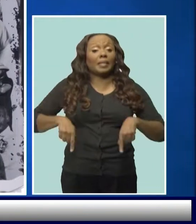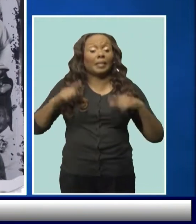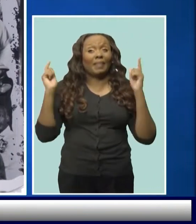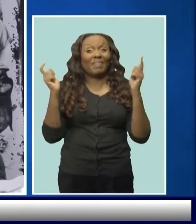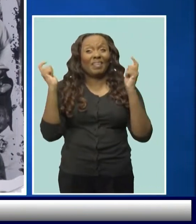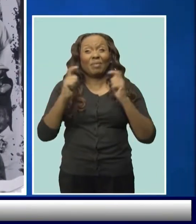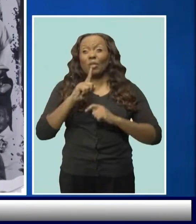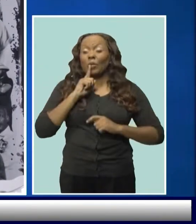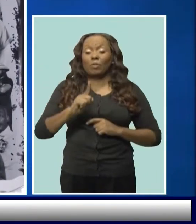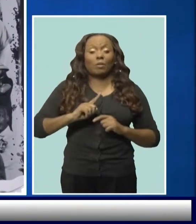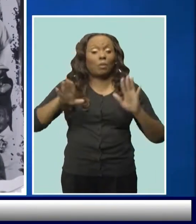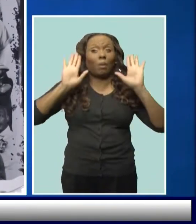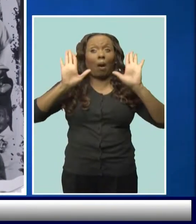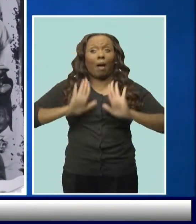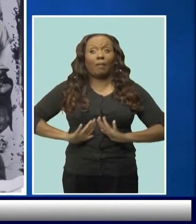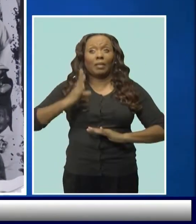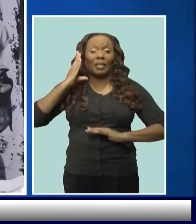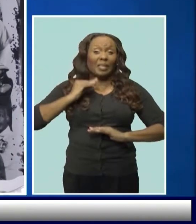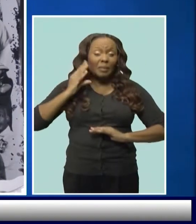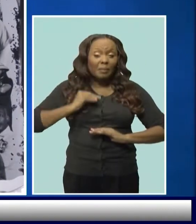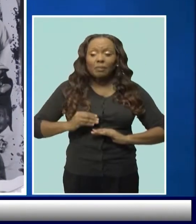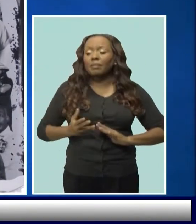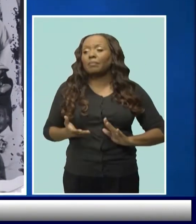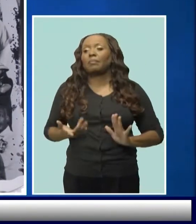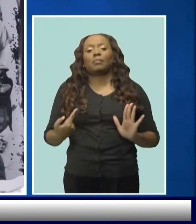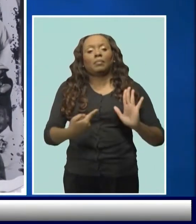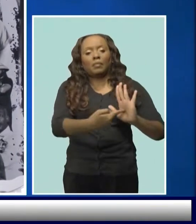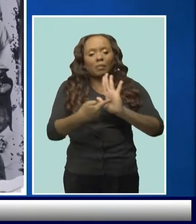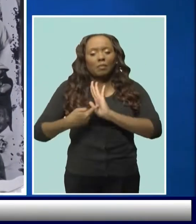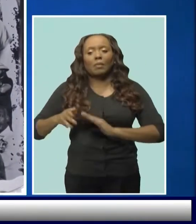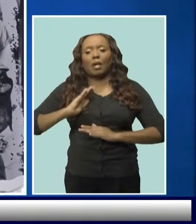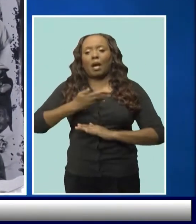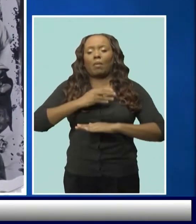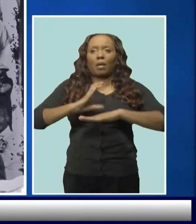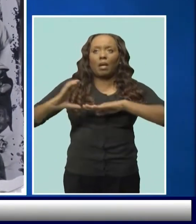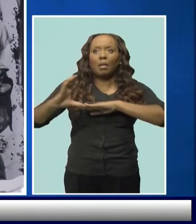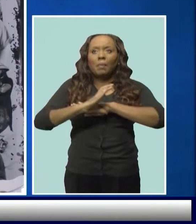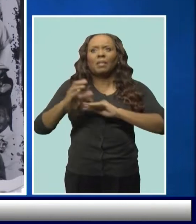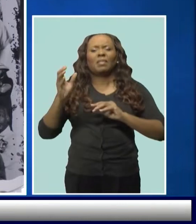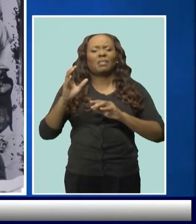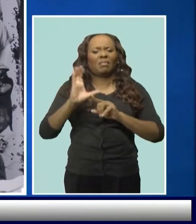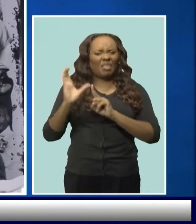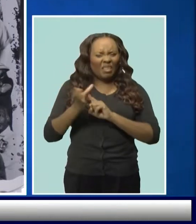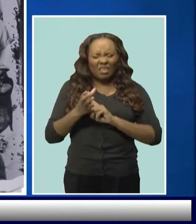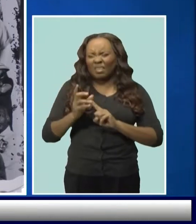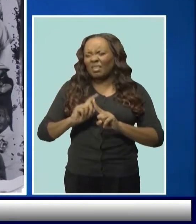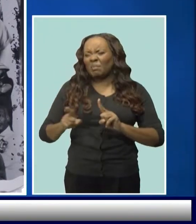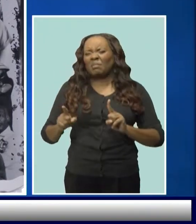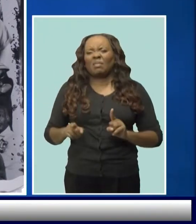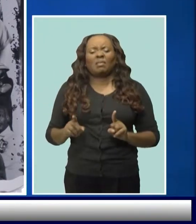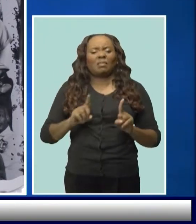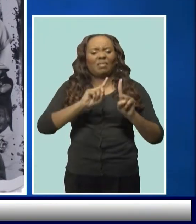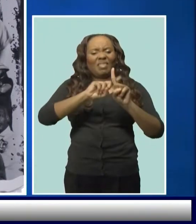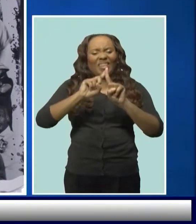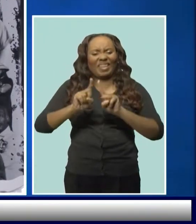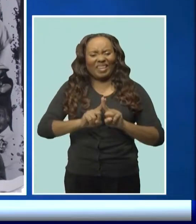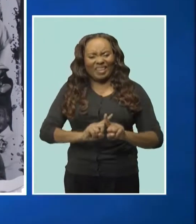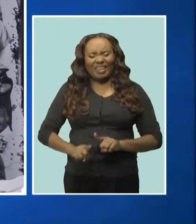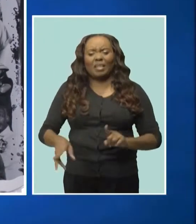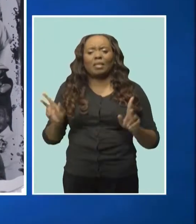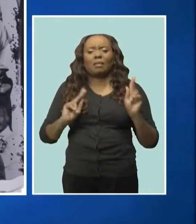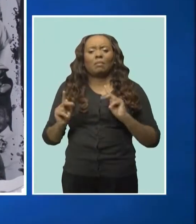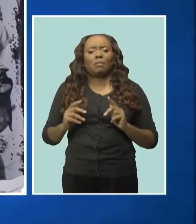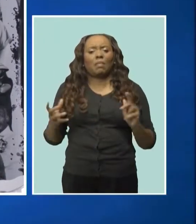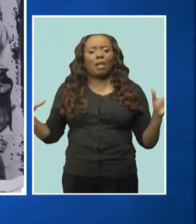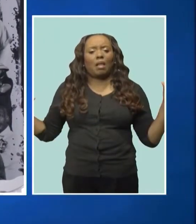wonderful experience. It has not only showcased our Caribbean culture, but it has brought so many different people together from all walks